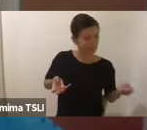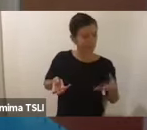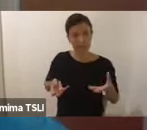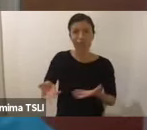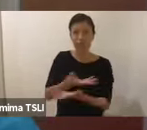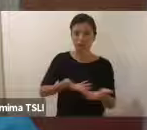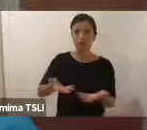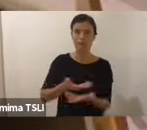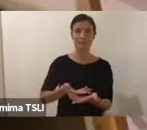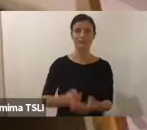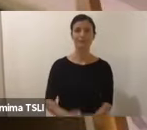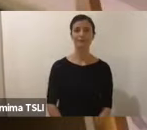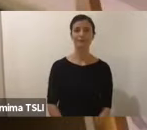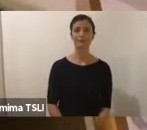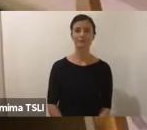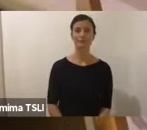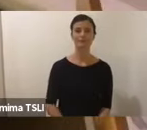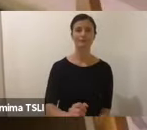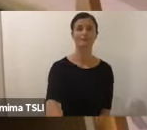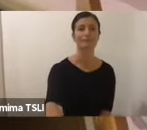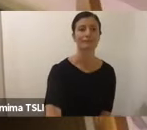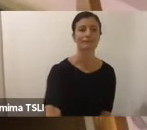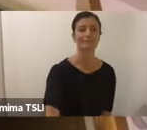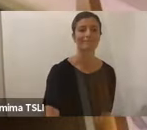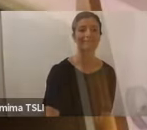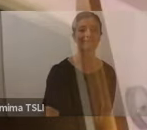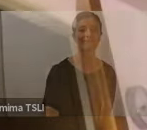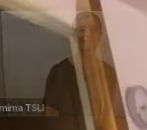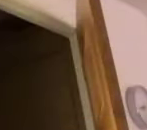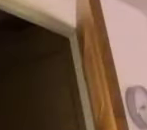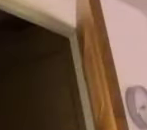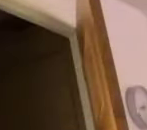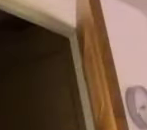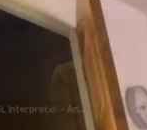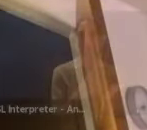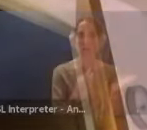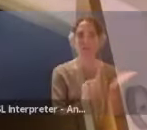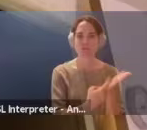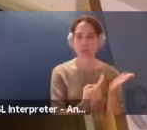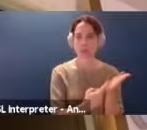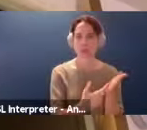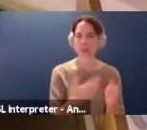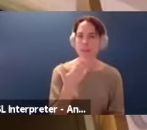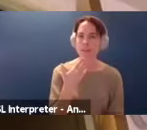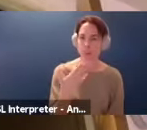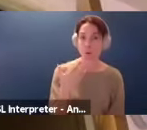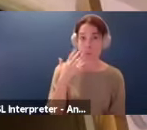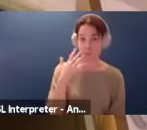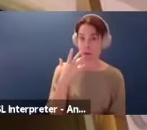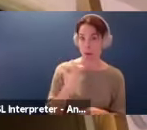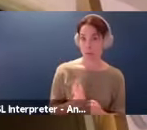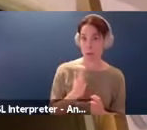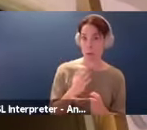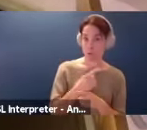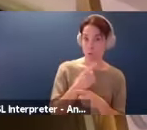naguna thank you uh i just want to say that i when i was talking about that i said first of all suspend